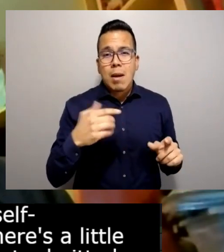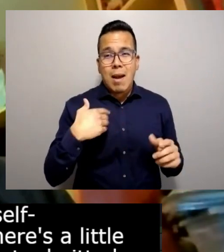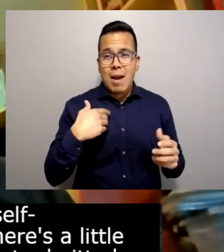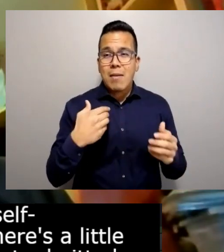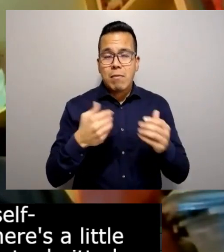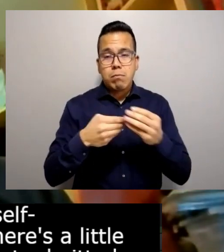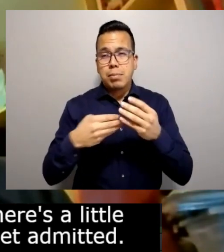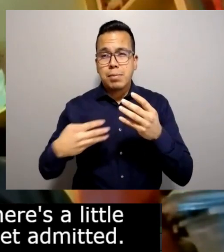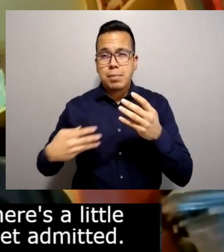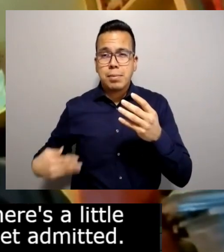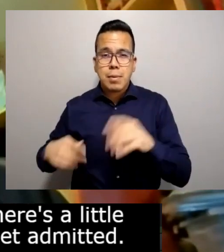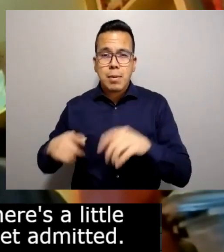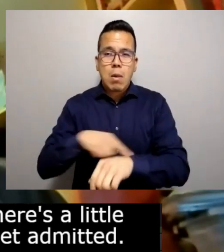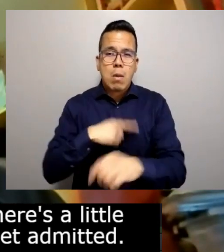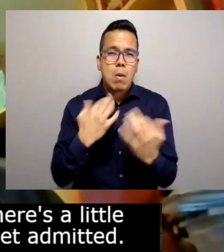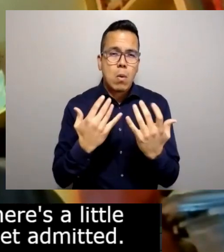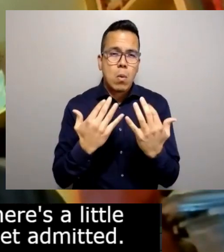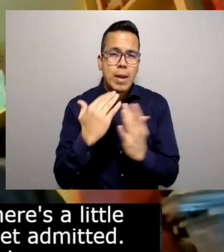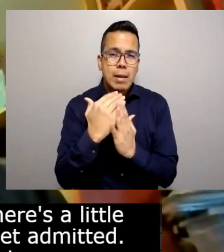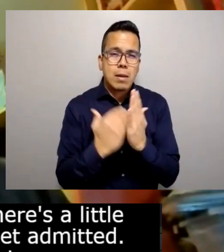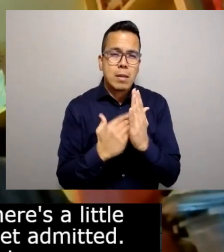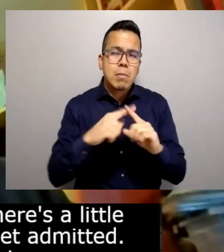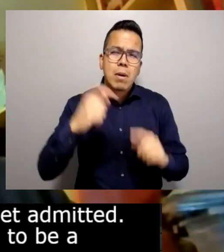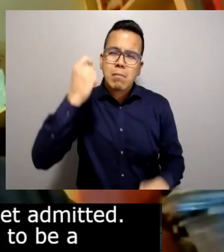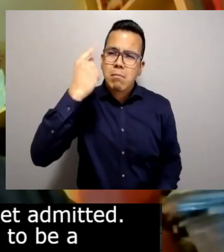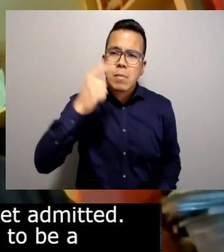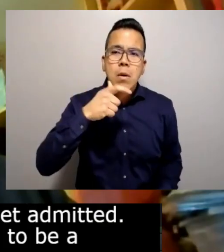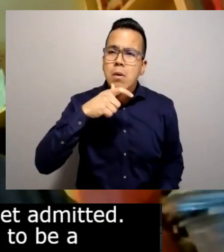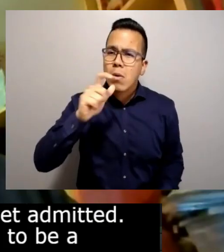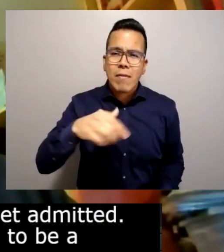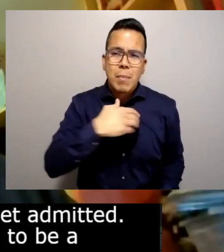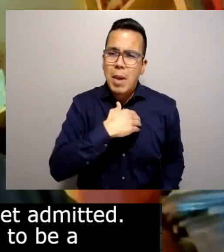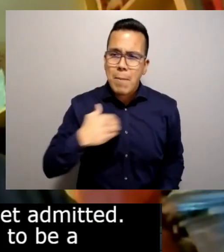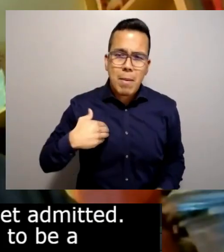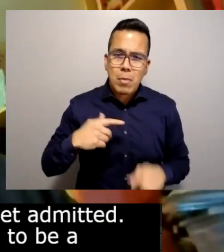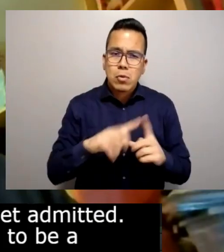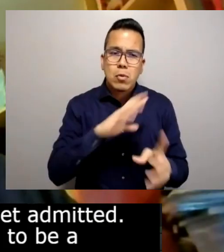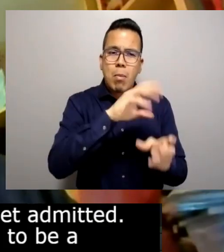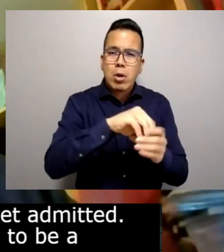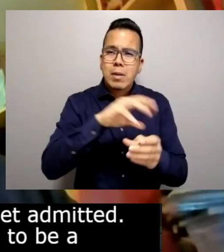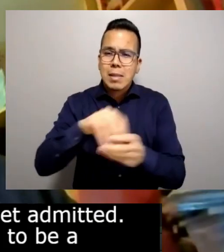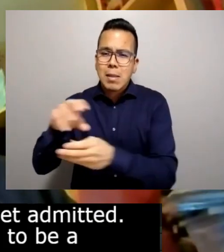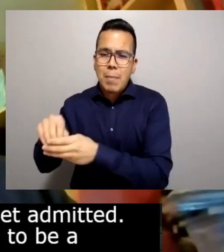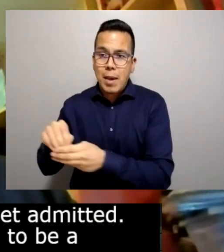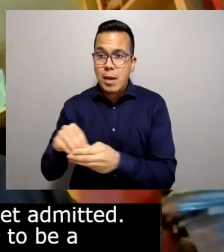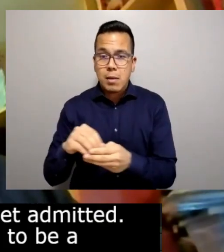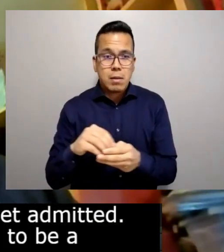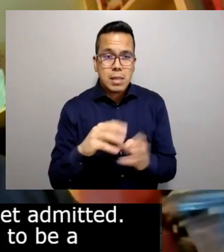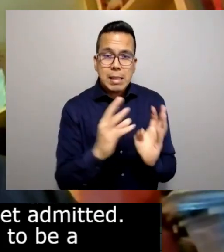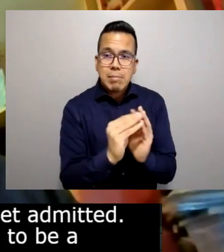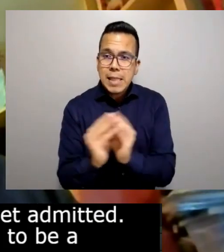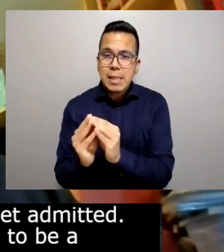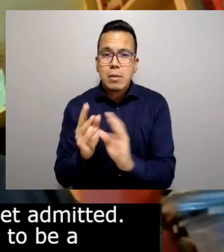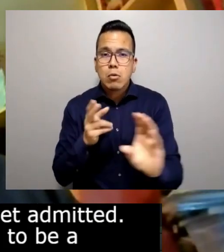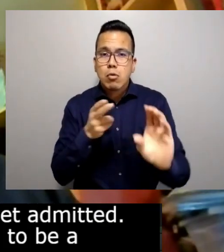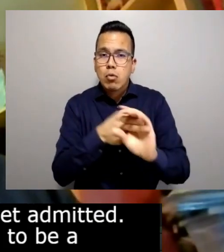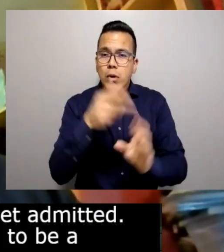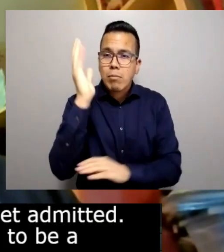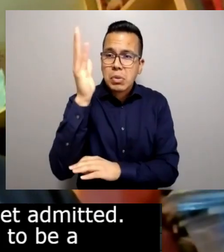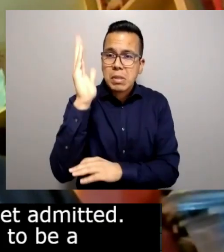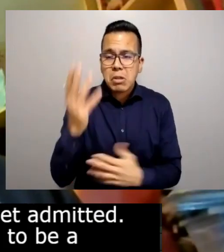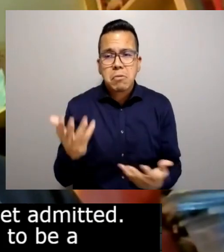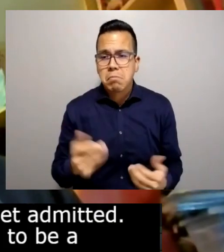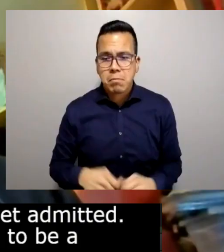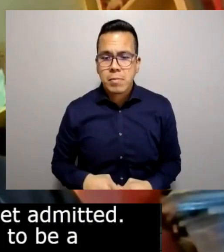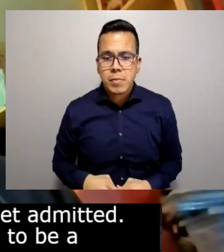wait. And of course, you don't need to be a member to participate in things such as this. Kelly